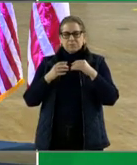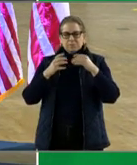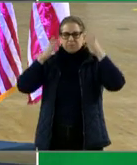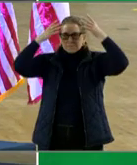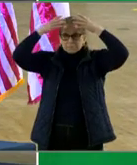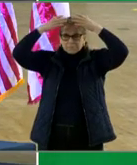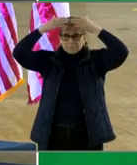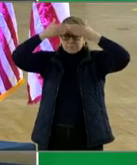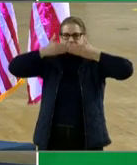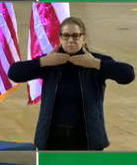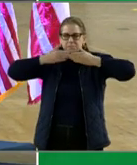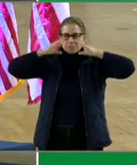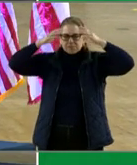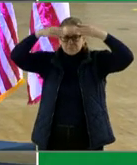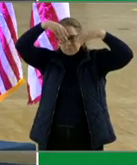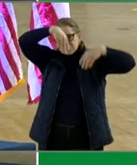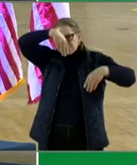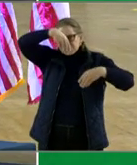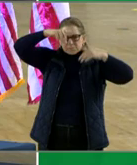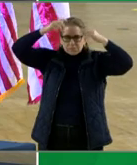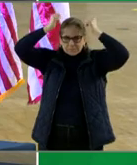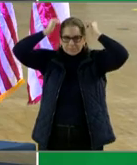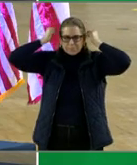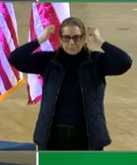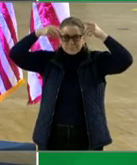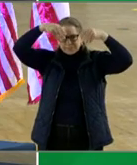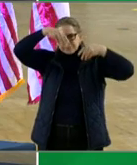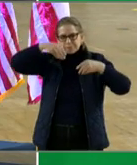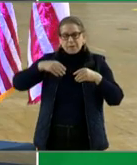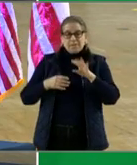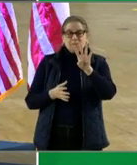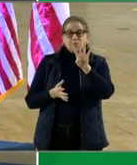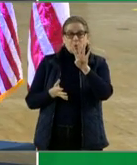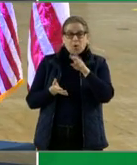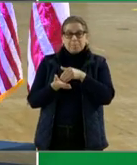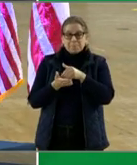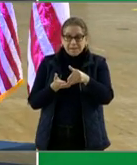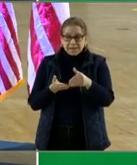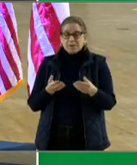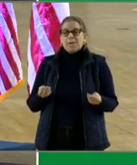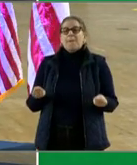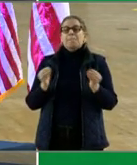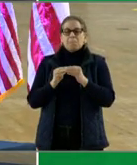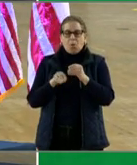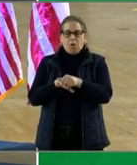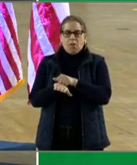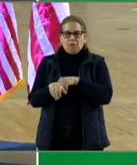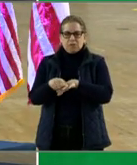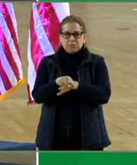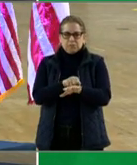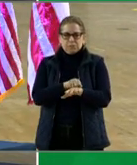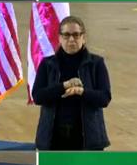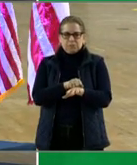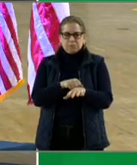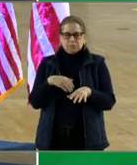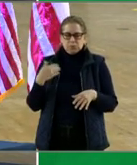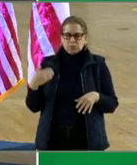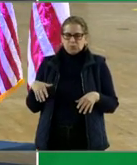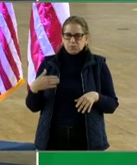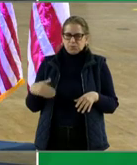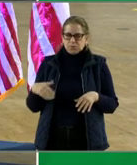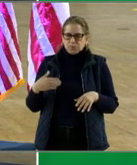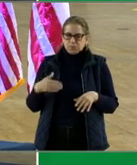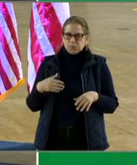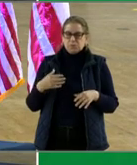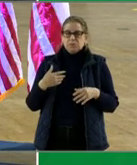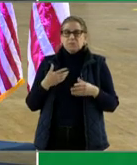So when we look at those numbers, it bears repeating that everybody needs to stay home because we can